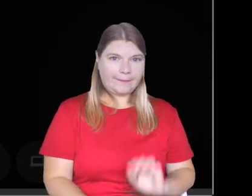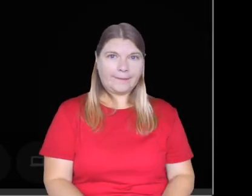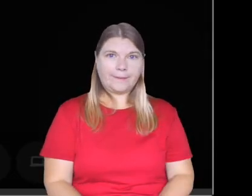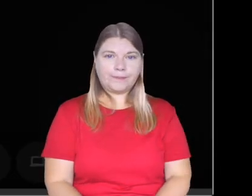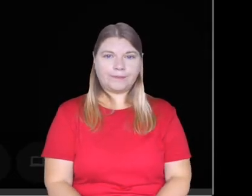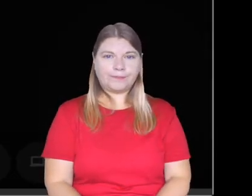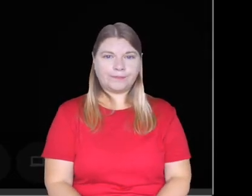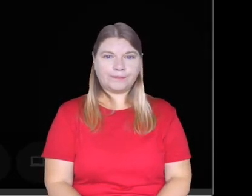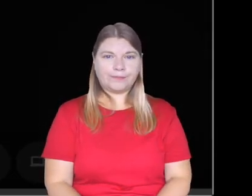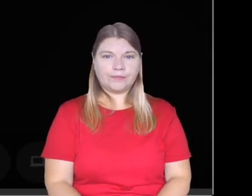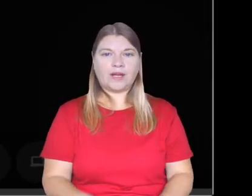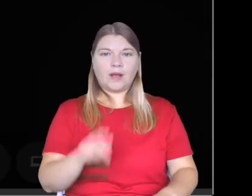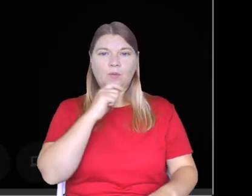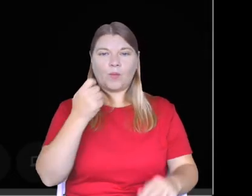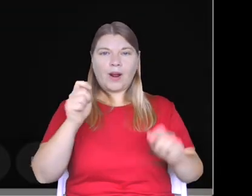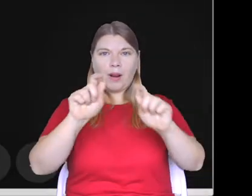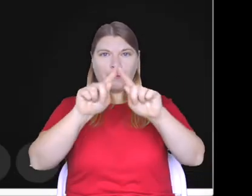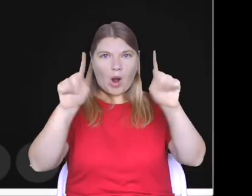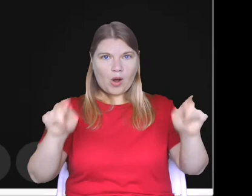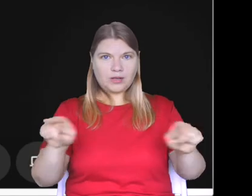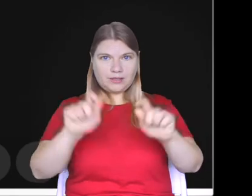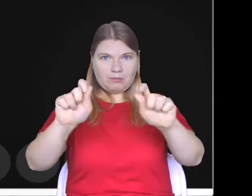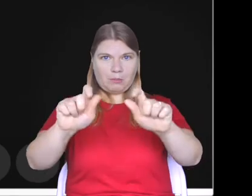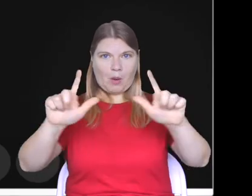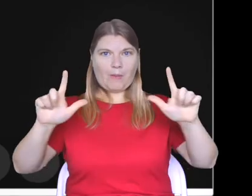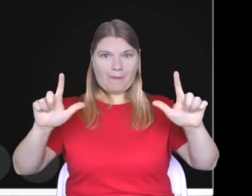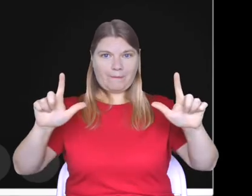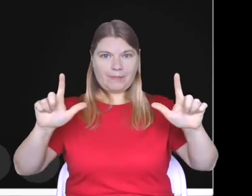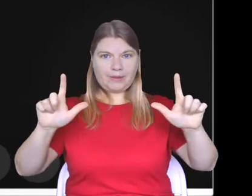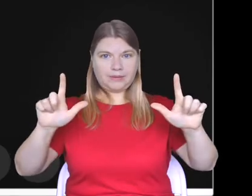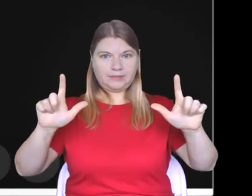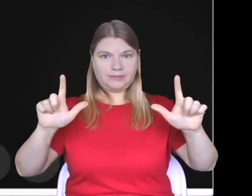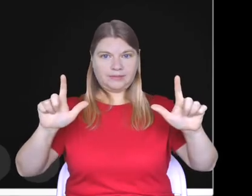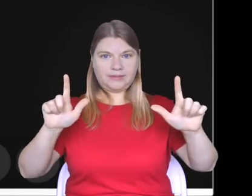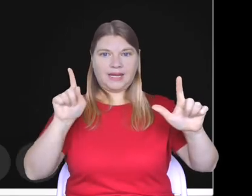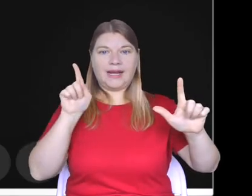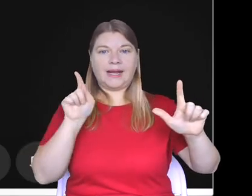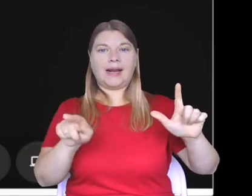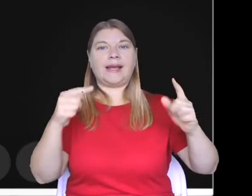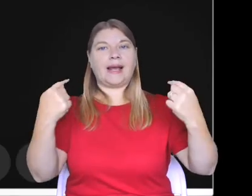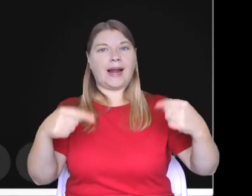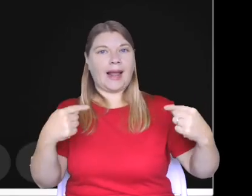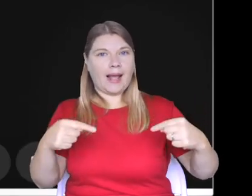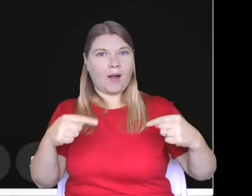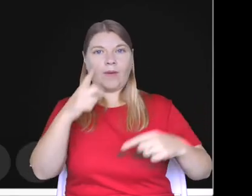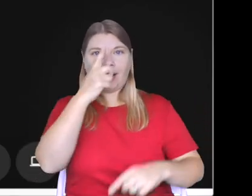A dialog box will pop up asking to allow access to your microphone.